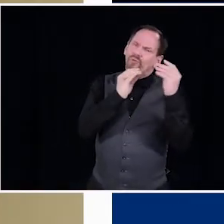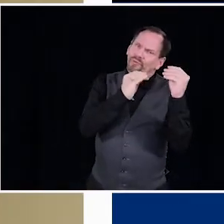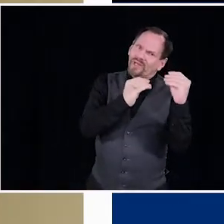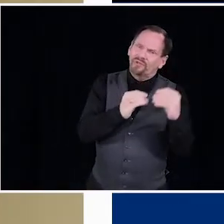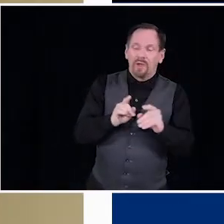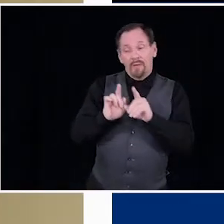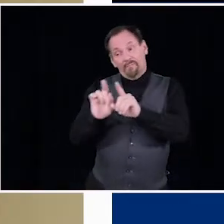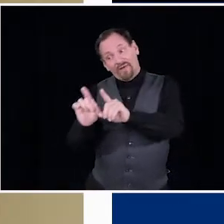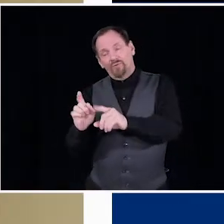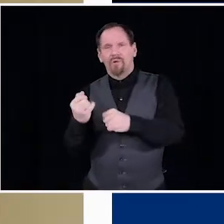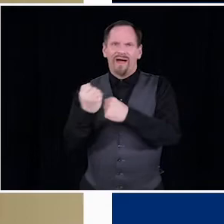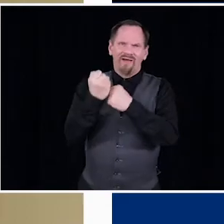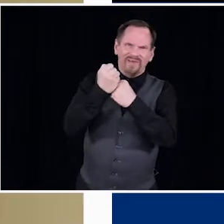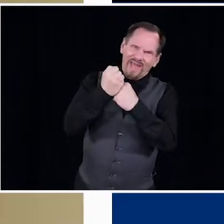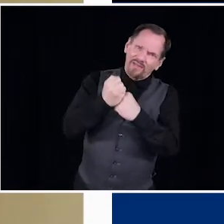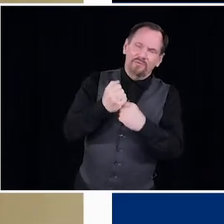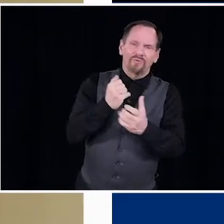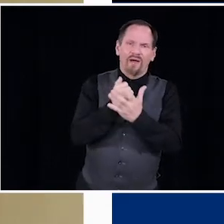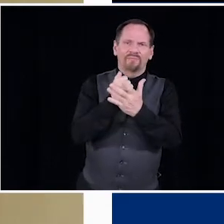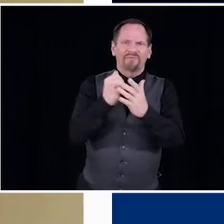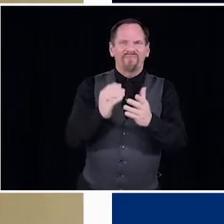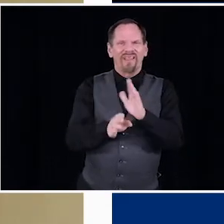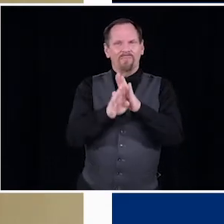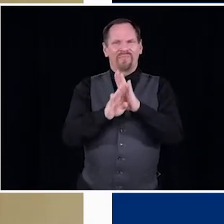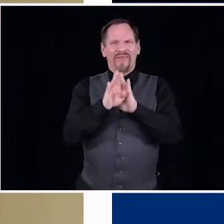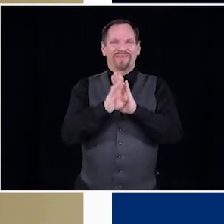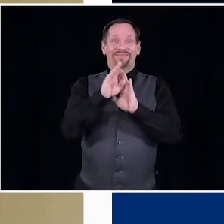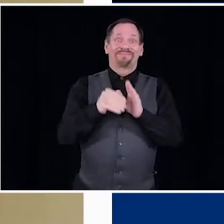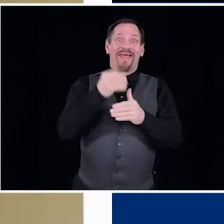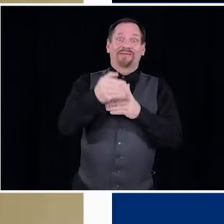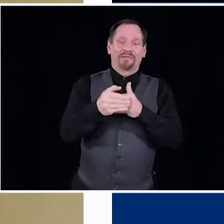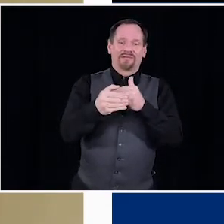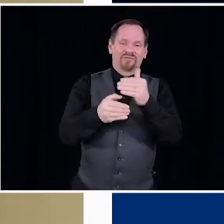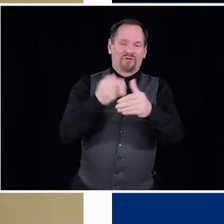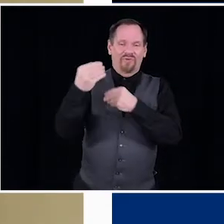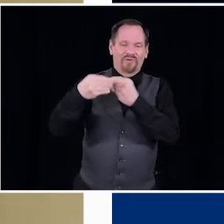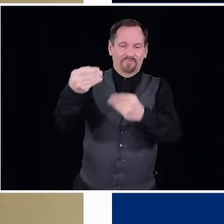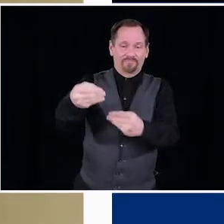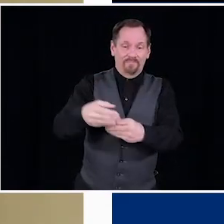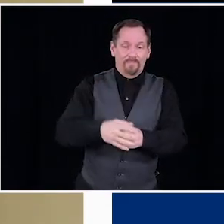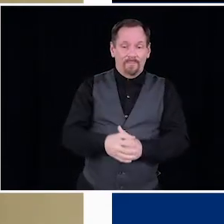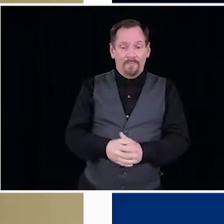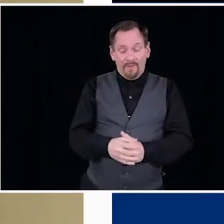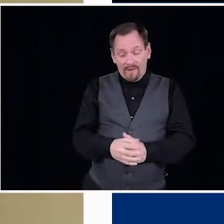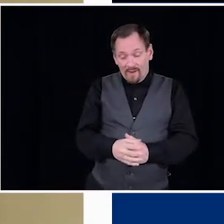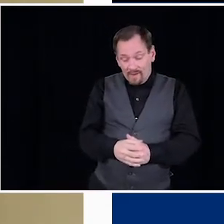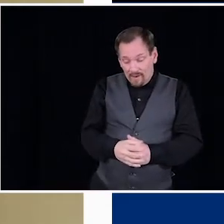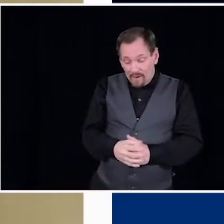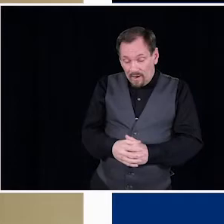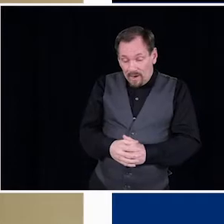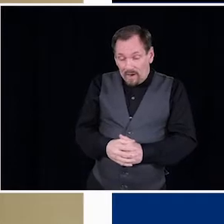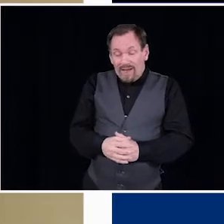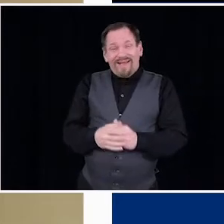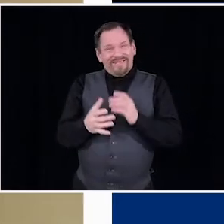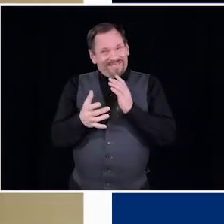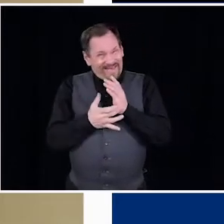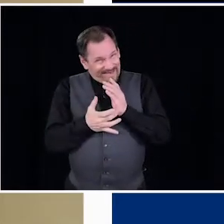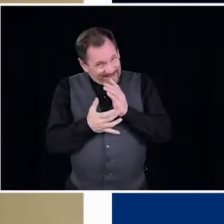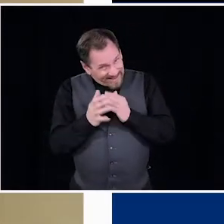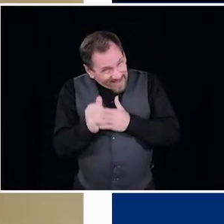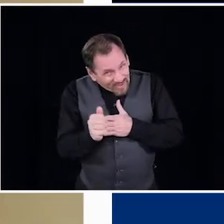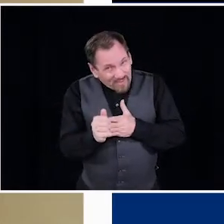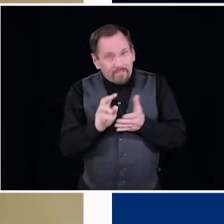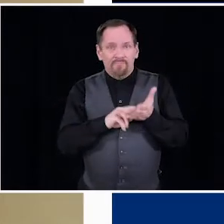teach, to mentor, to advocate, to help develop the next generation. Technical leadership is about more than